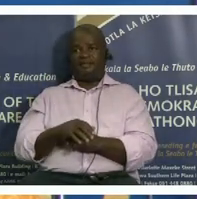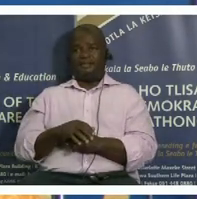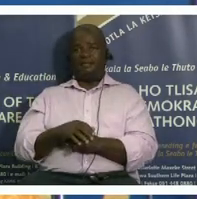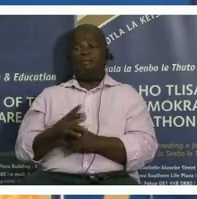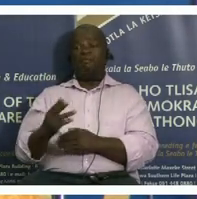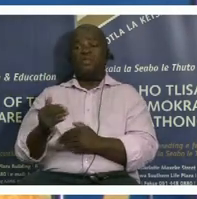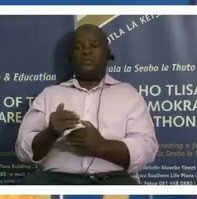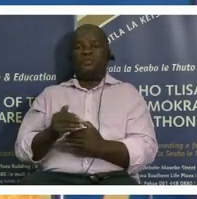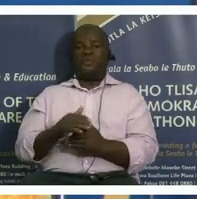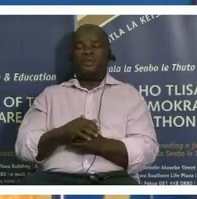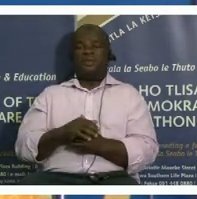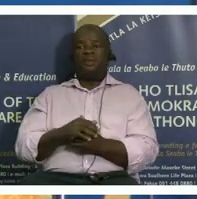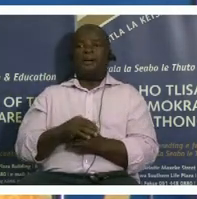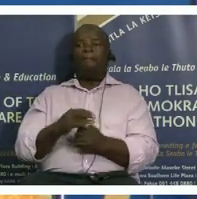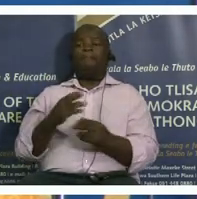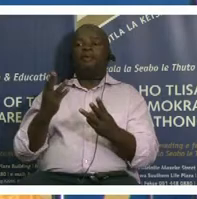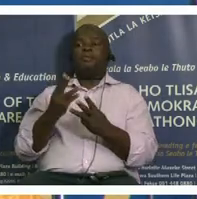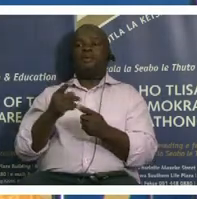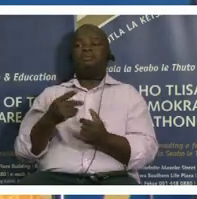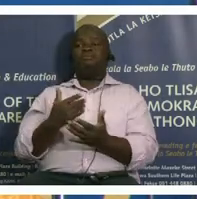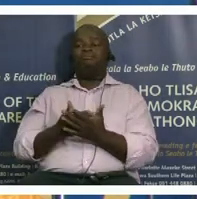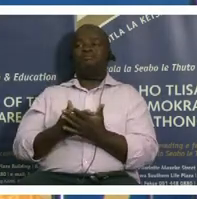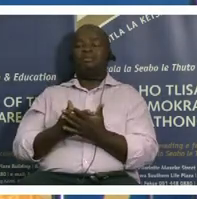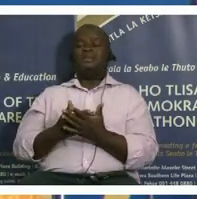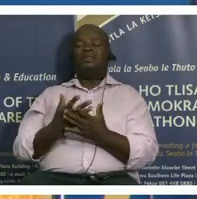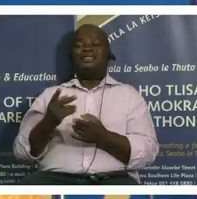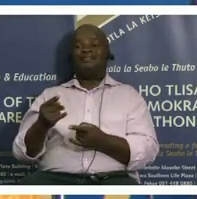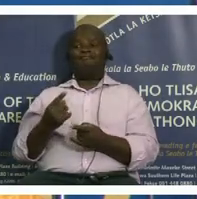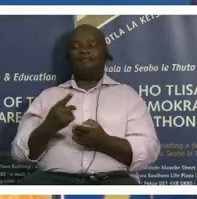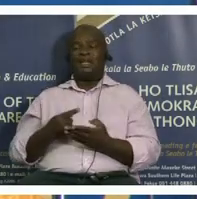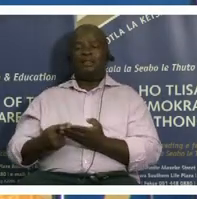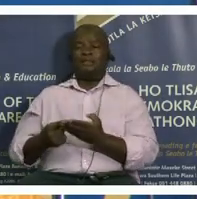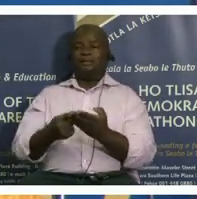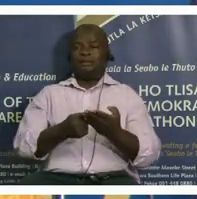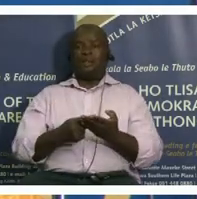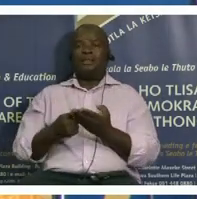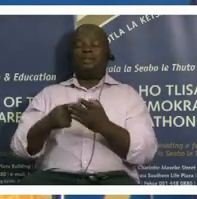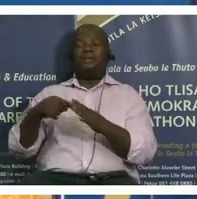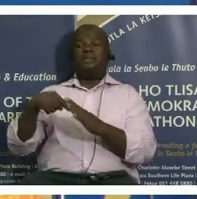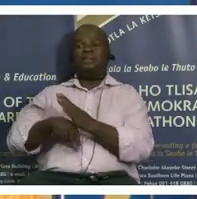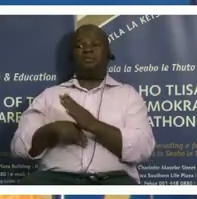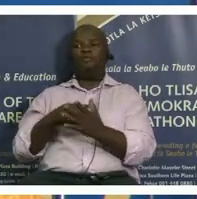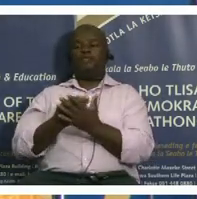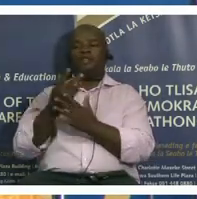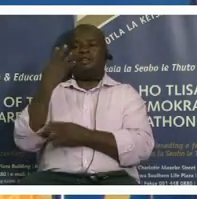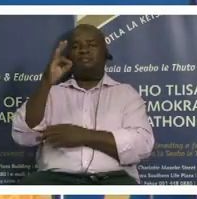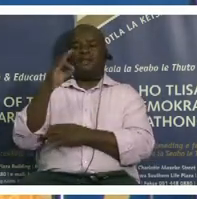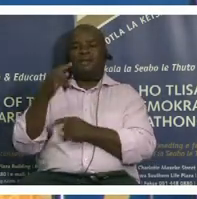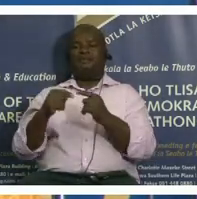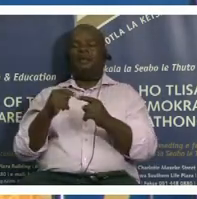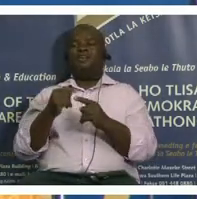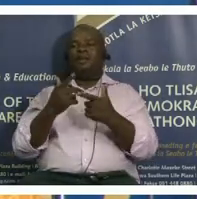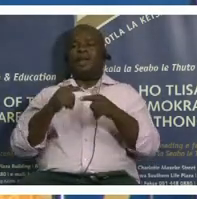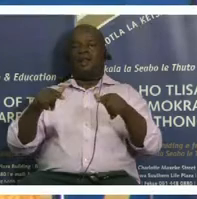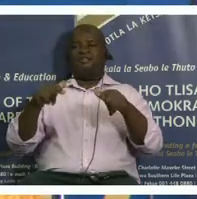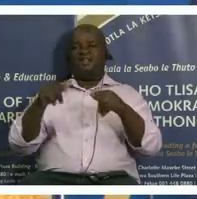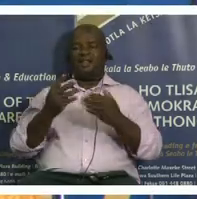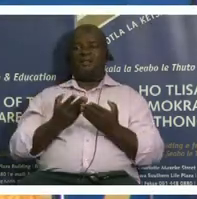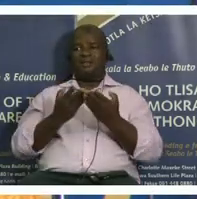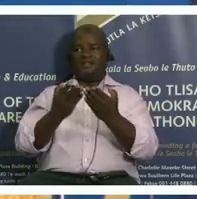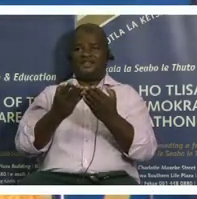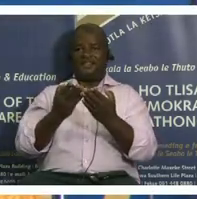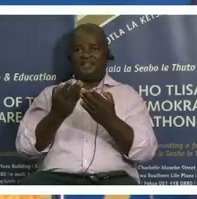Recently, our people began a penetrating dialogue with government about the quality of service